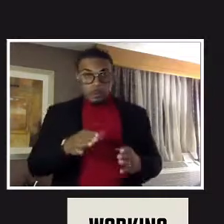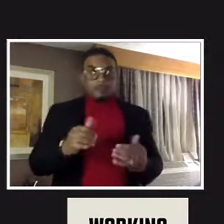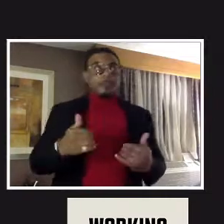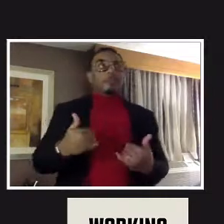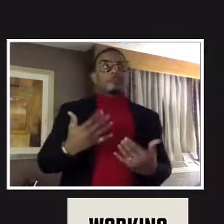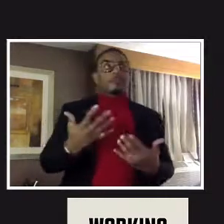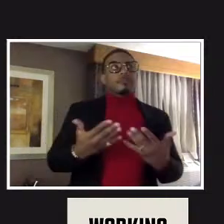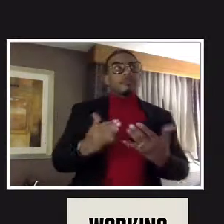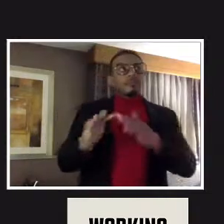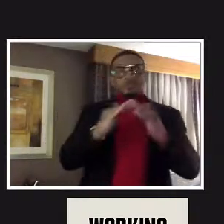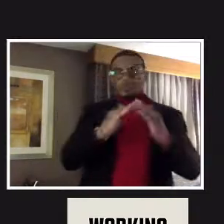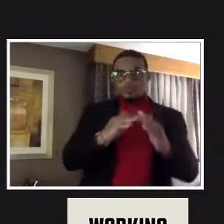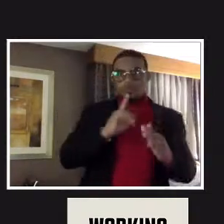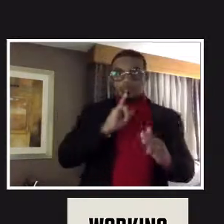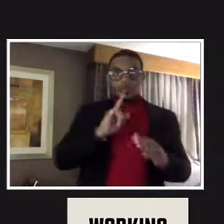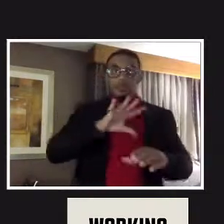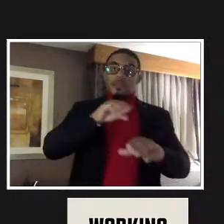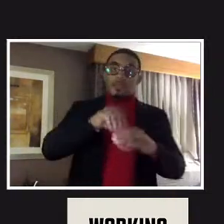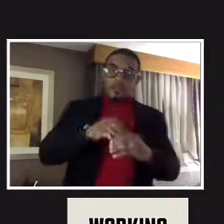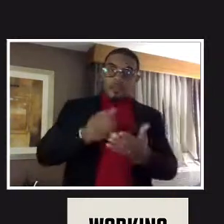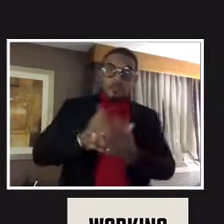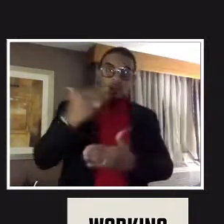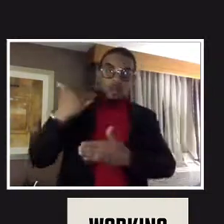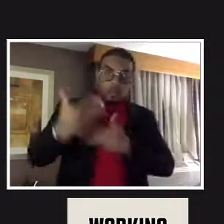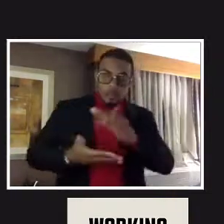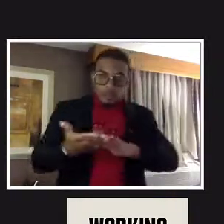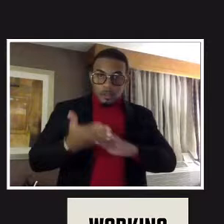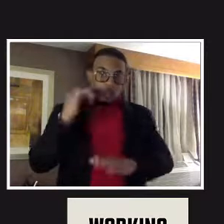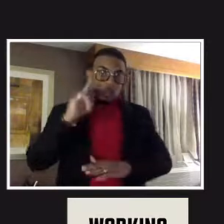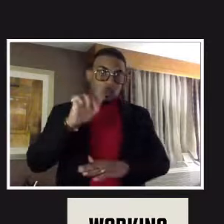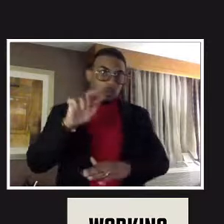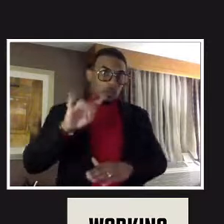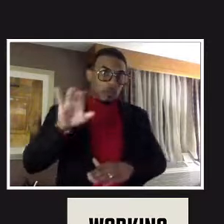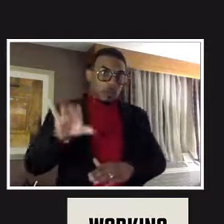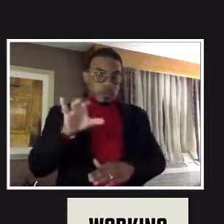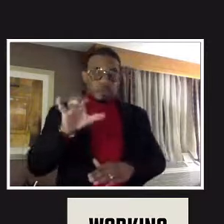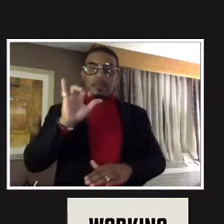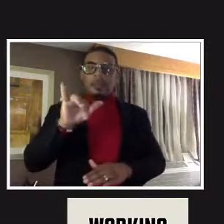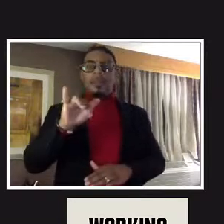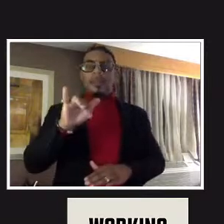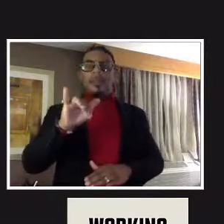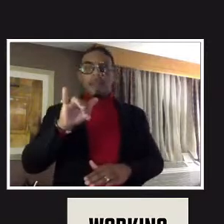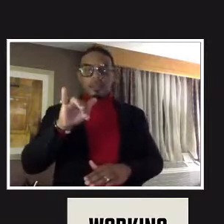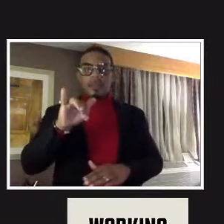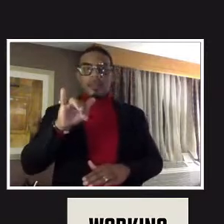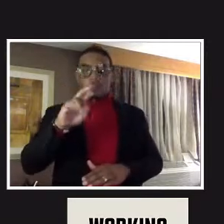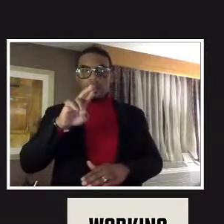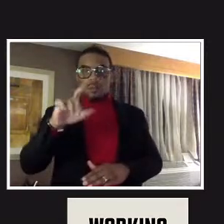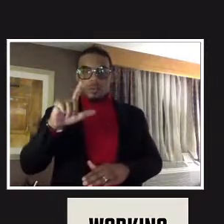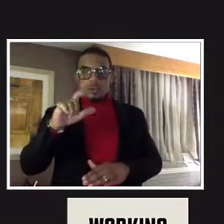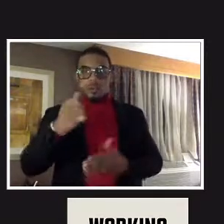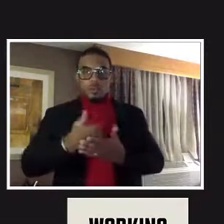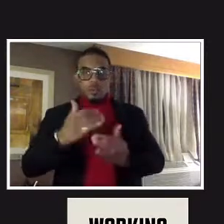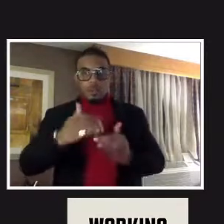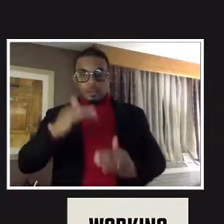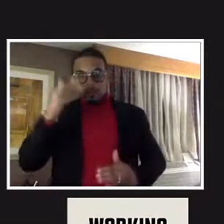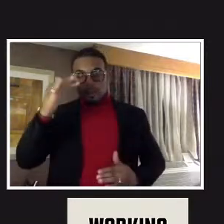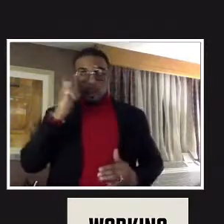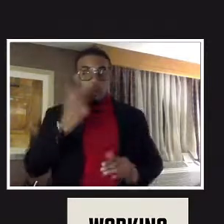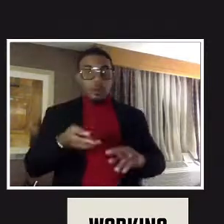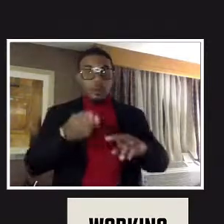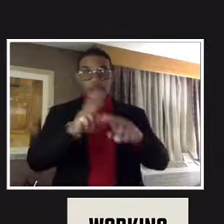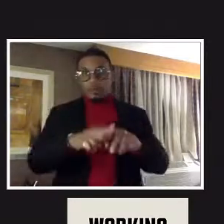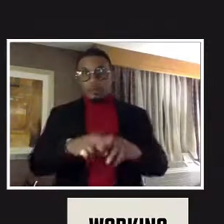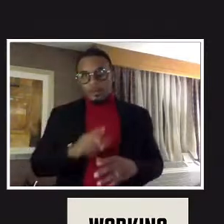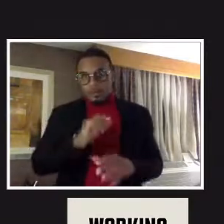having communities be part of the wealth generation of the 21st century, that racial wealth gap is only going to continue to increase.